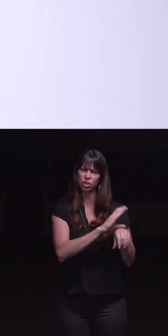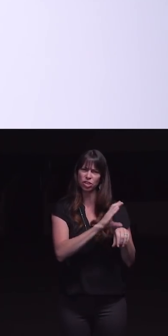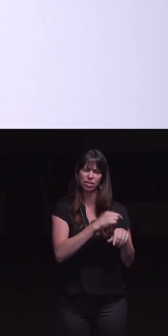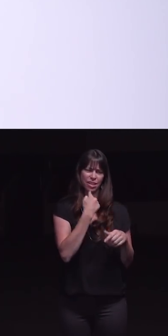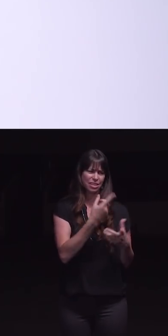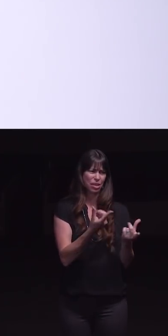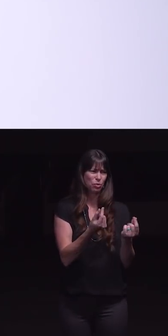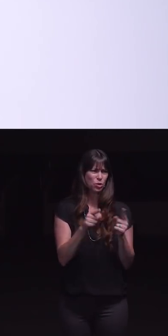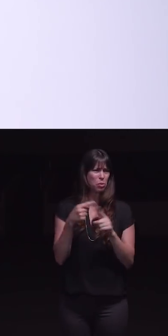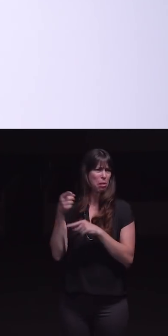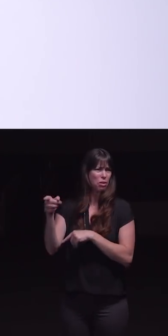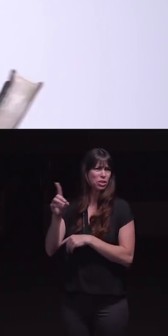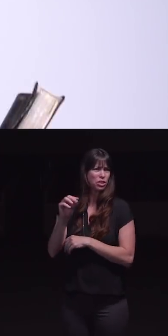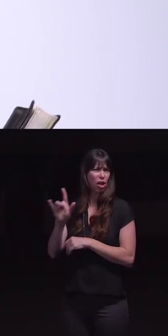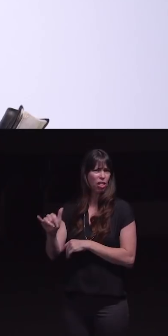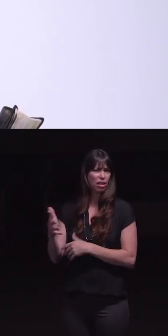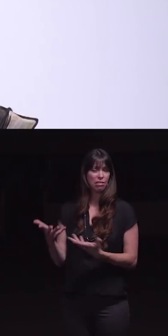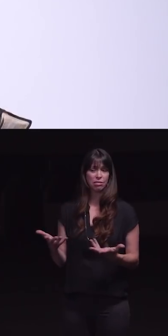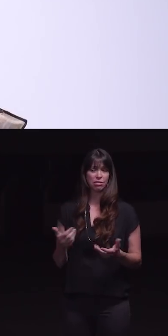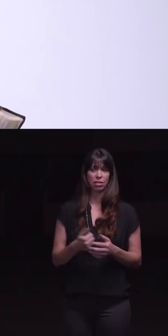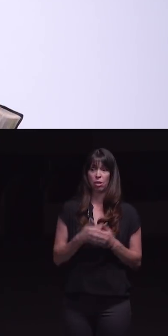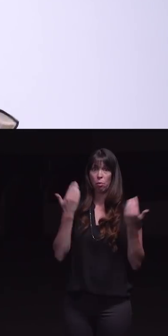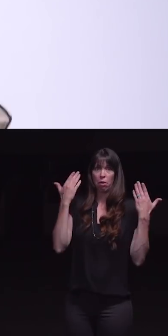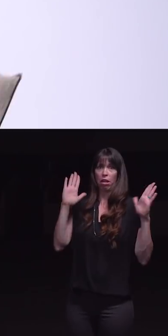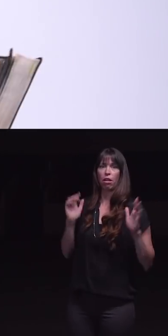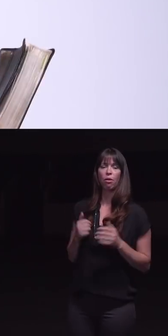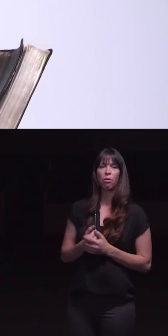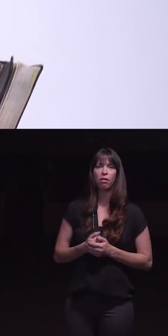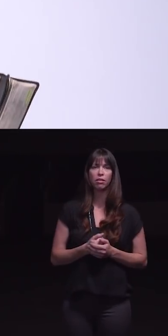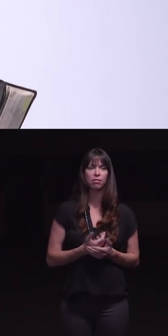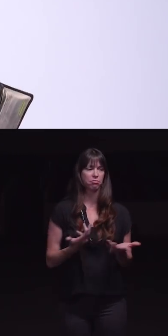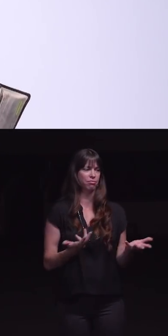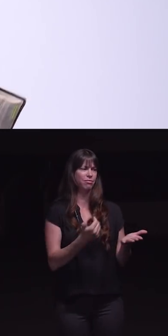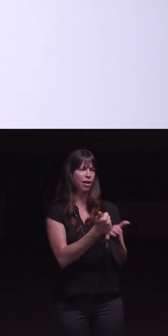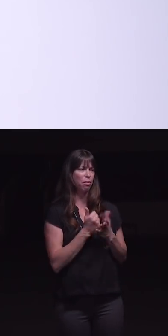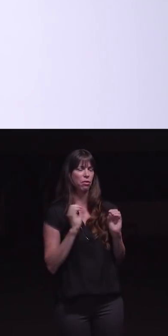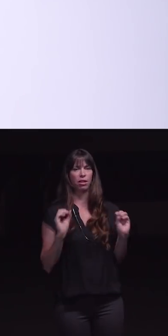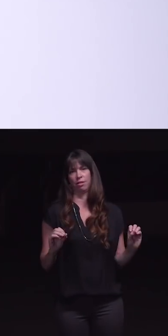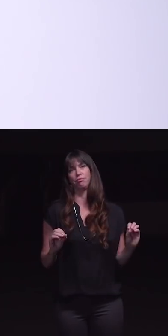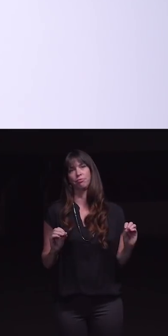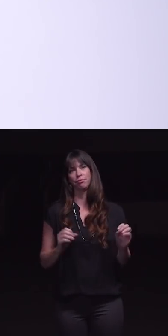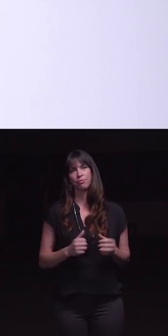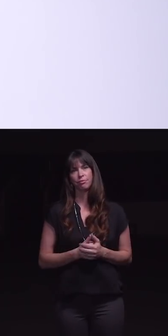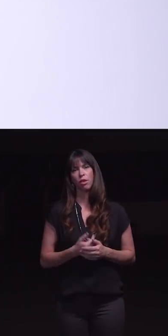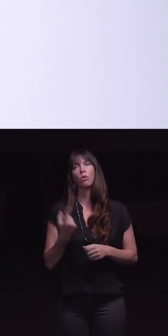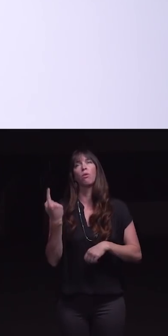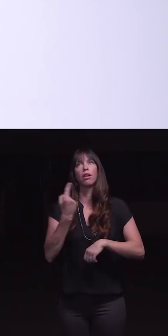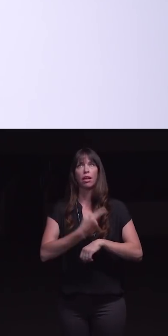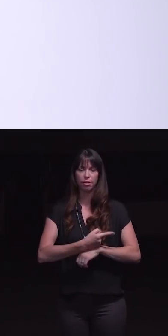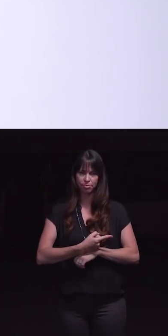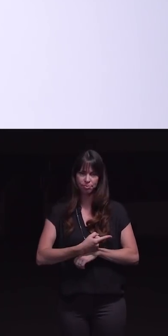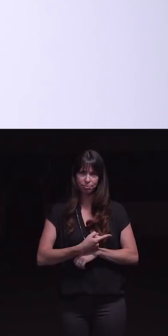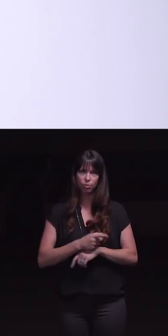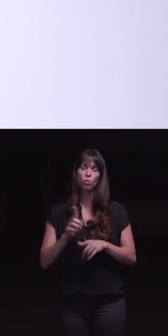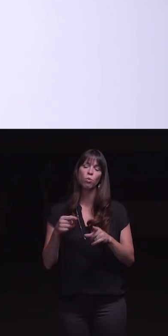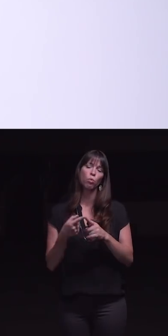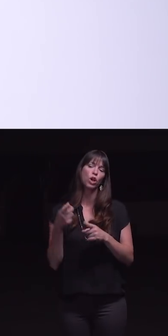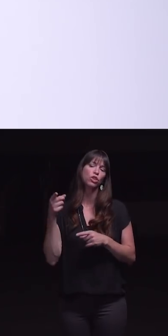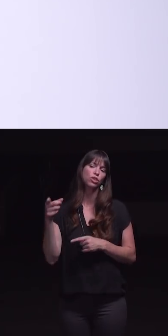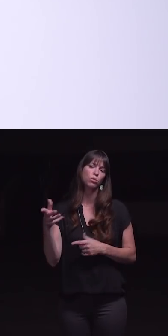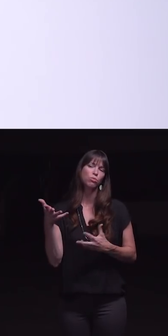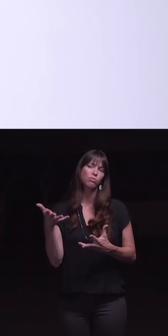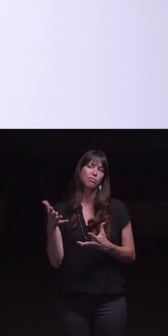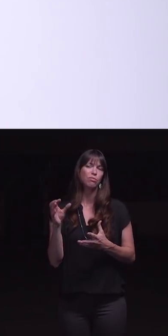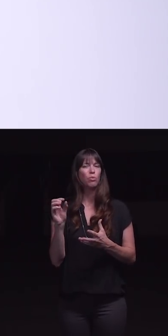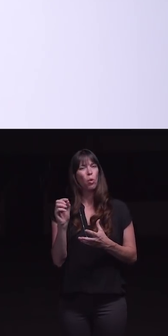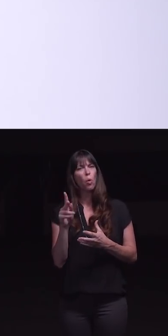And they go, we don't know. We've tried to deal with her for years. They were no help for me. So finally one day, when Dolly was